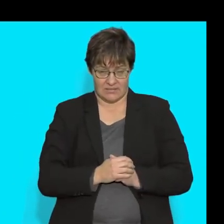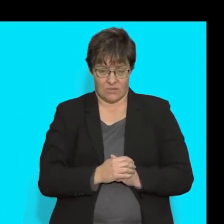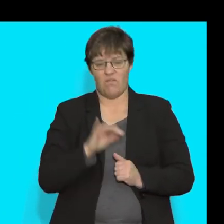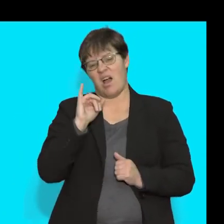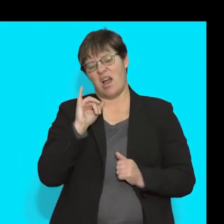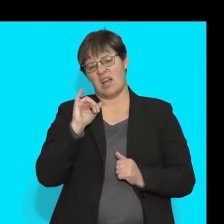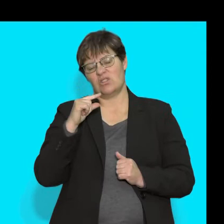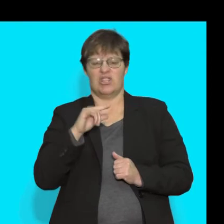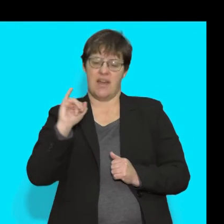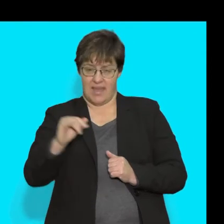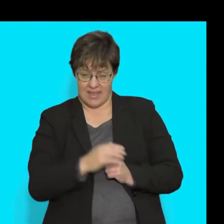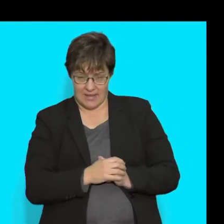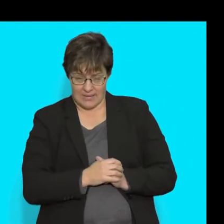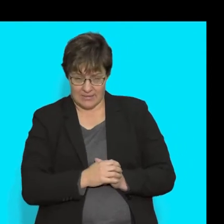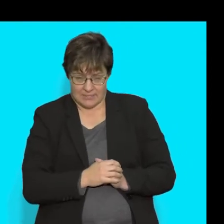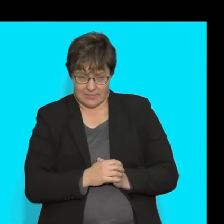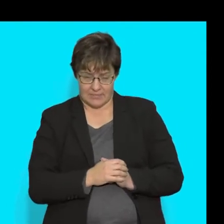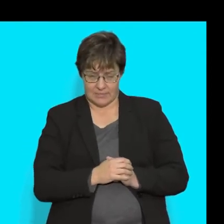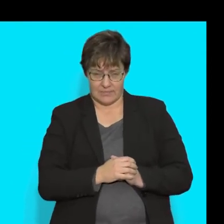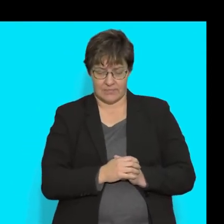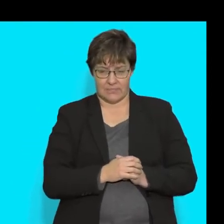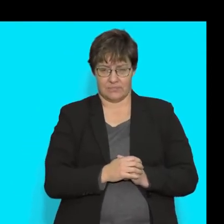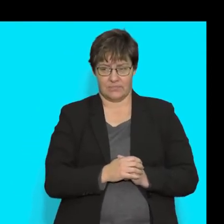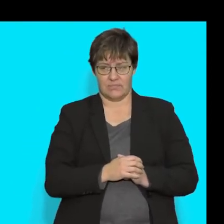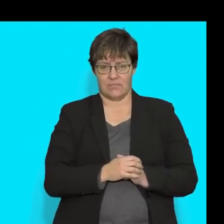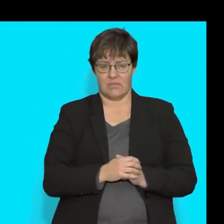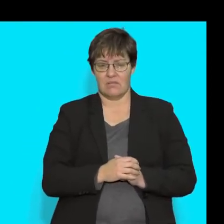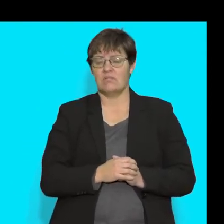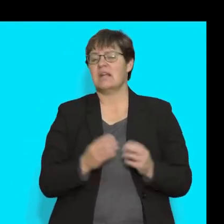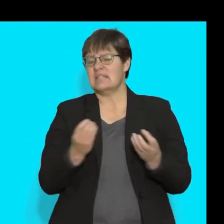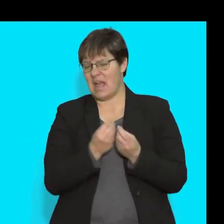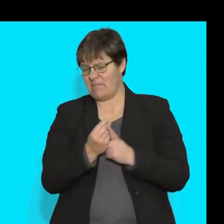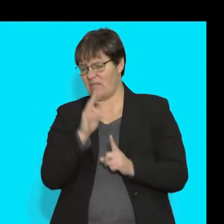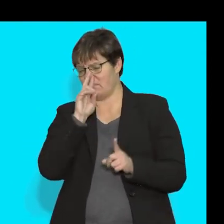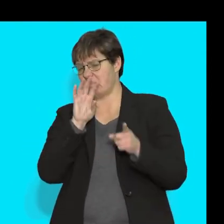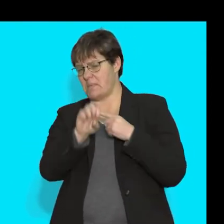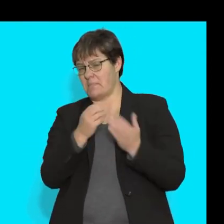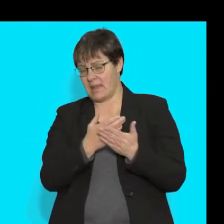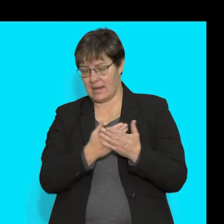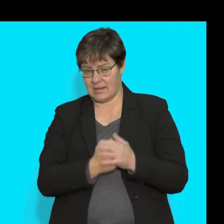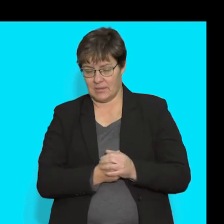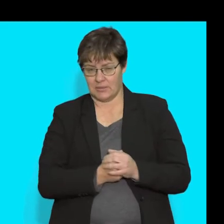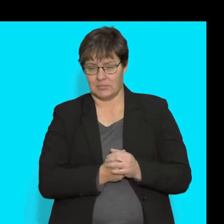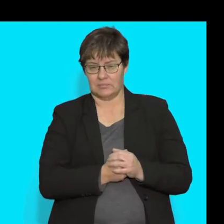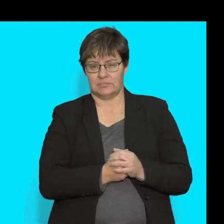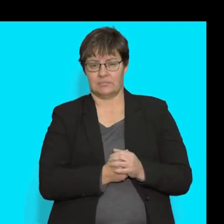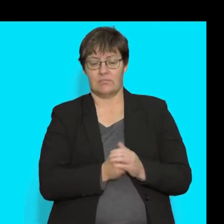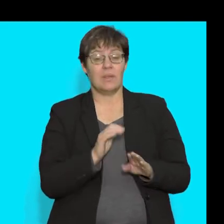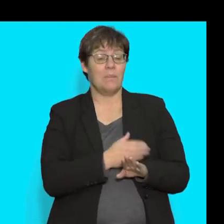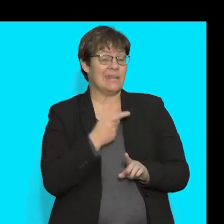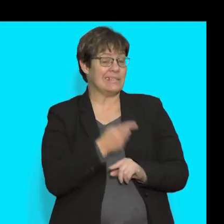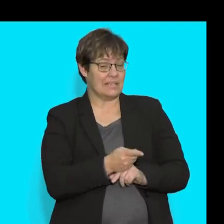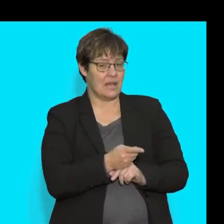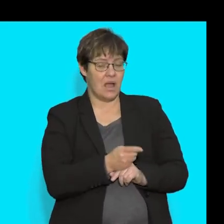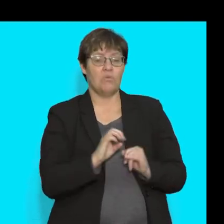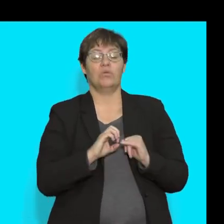Gi, rather, if we can use it like that. So that's one of the things we can talk about there. And then